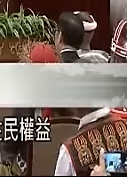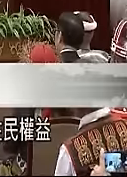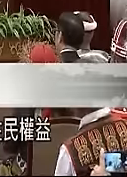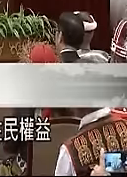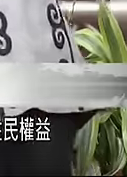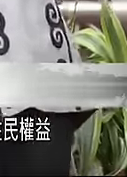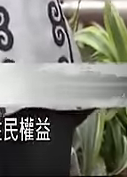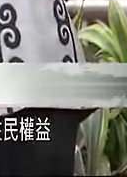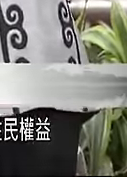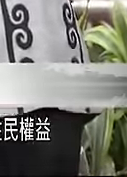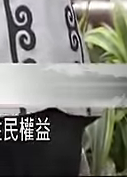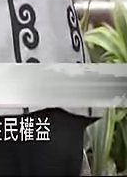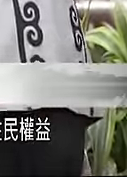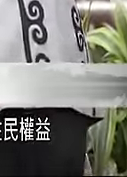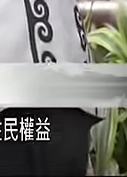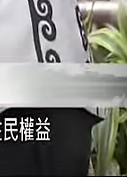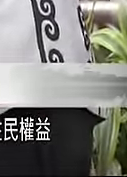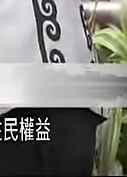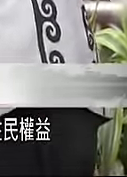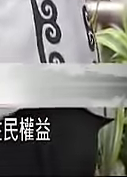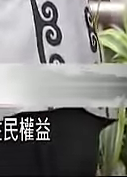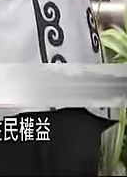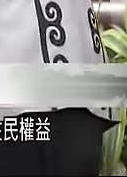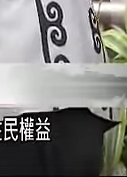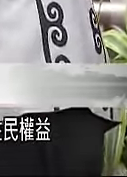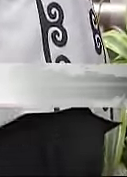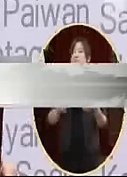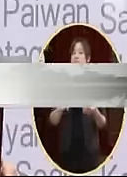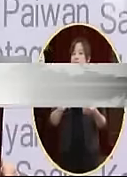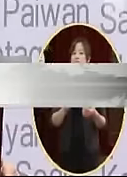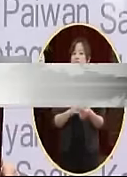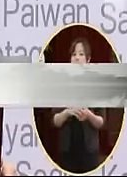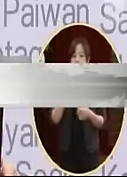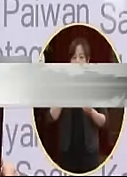concrete proposals to help safeguard the interests of indigenous peoples.